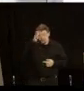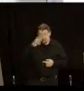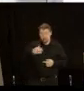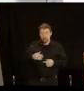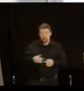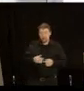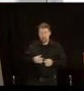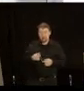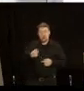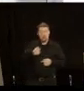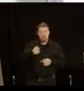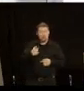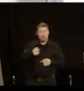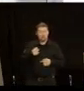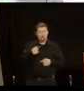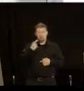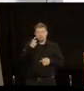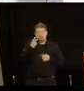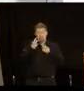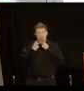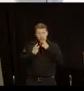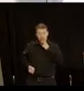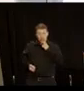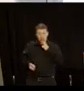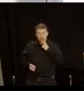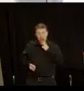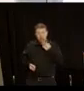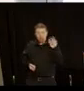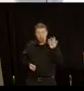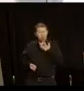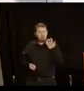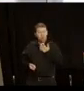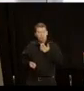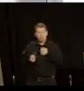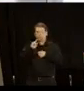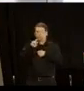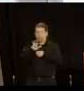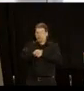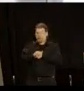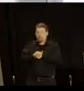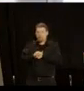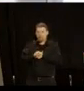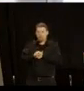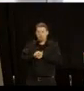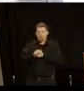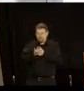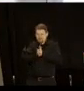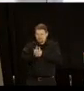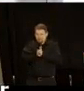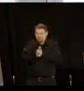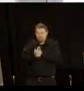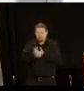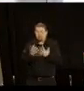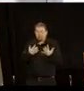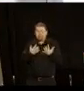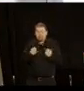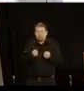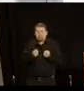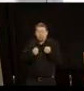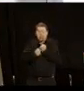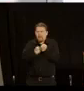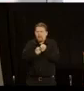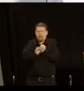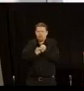just completely in awe of the commitment, the dedication, and just the fierce